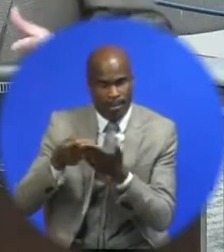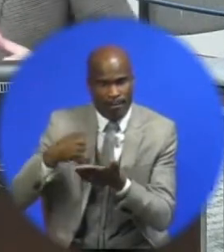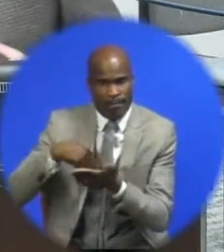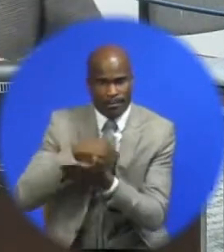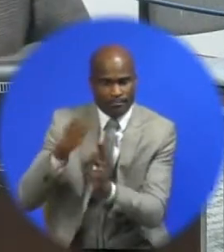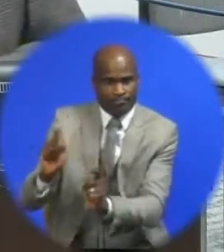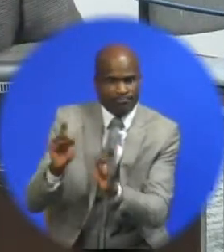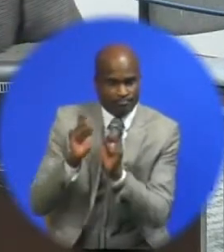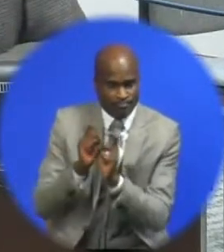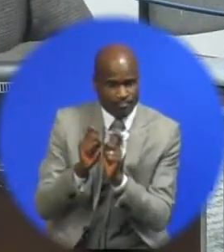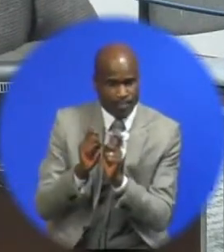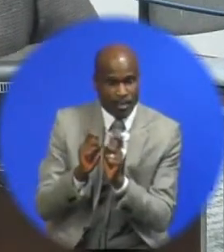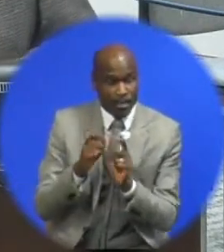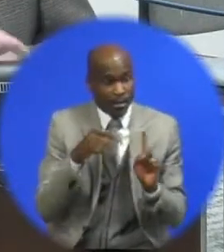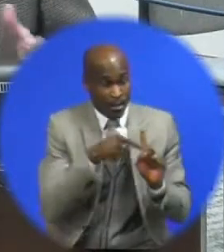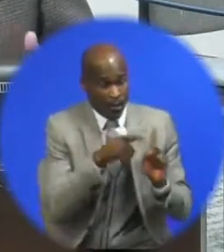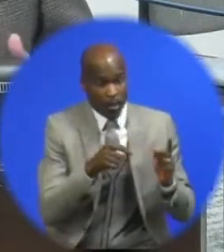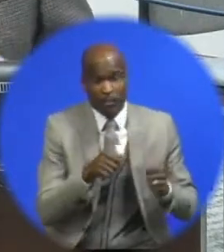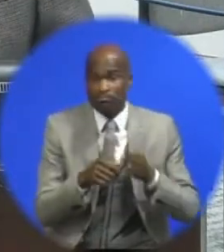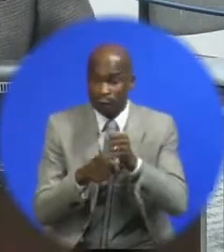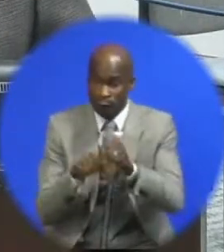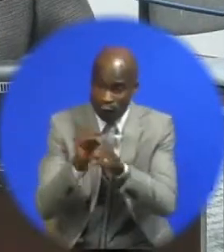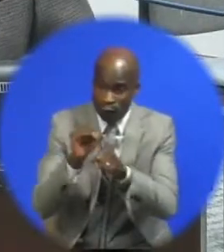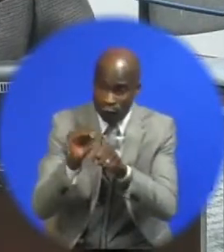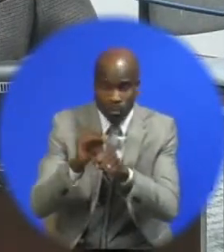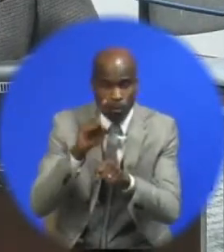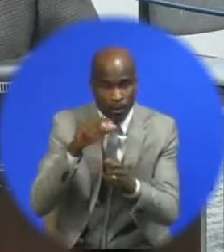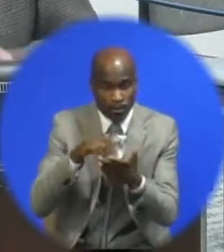of the money goes into parks. Part of it